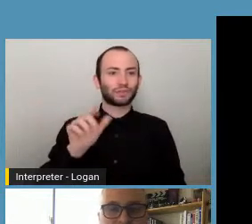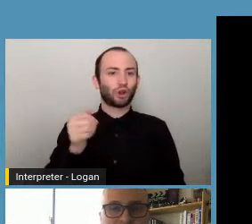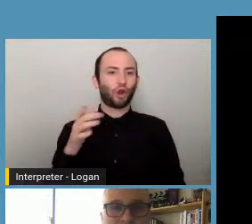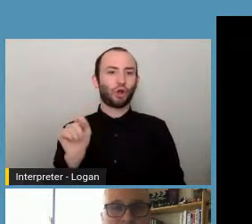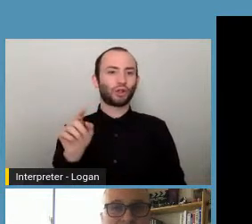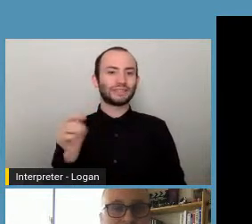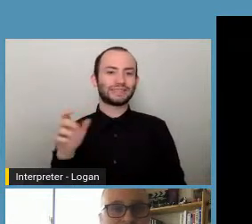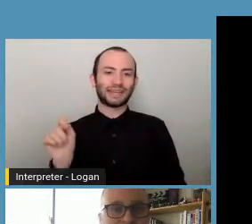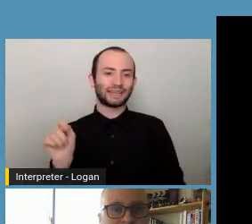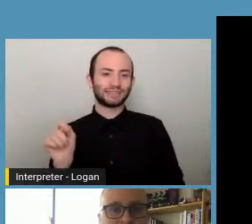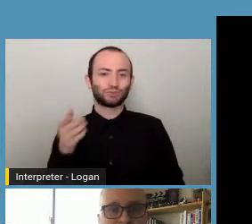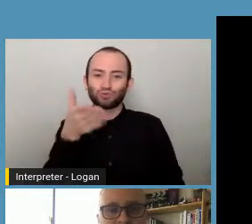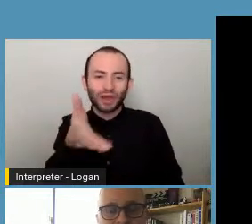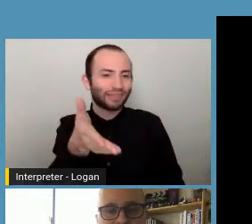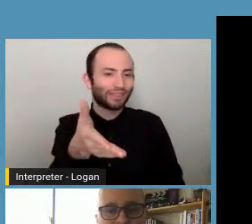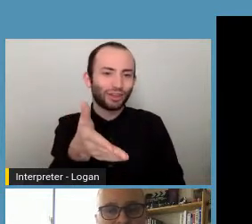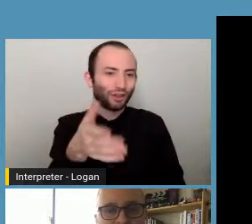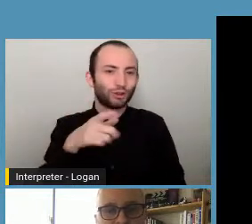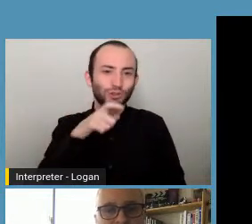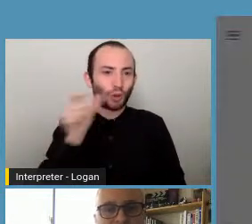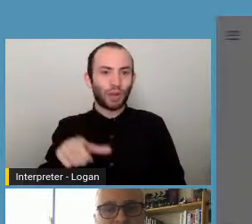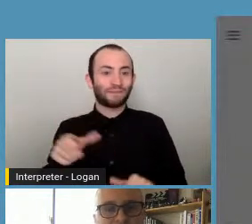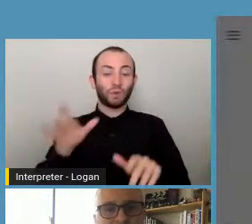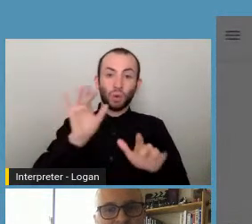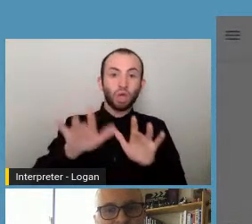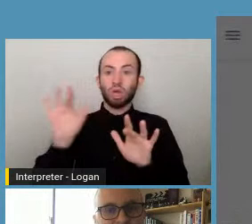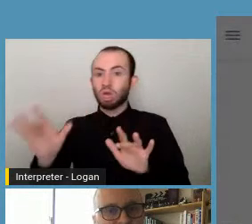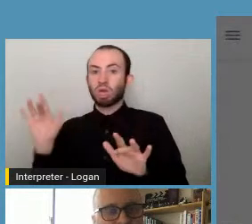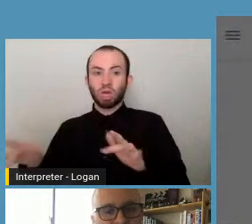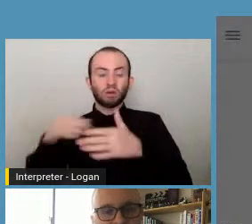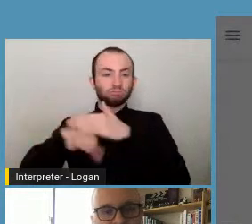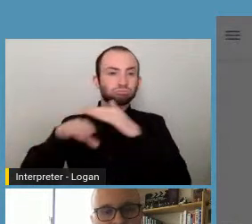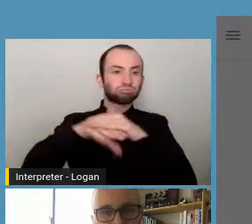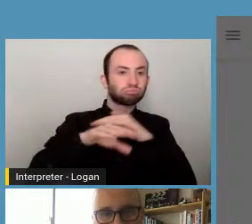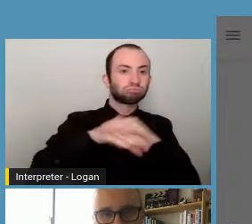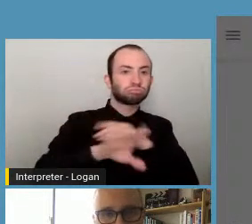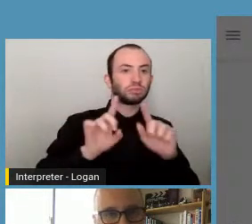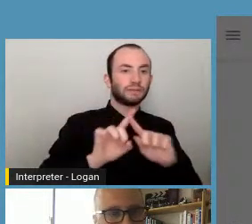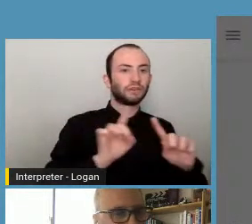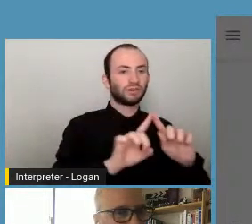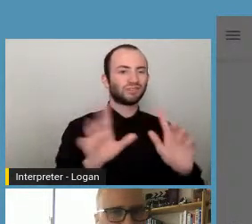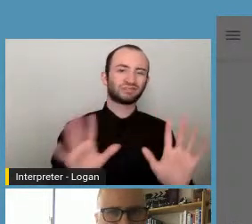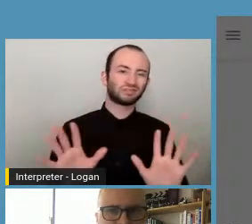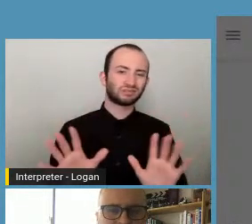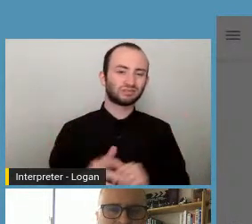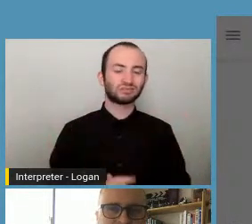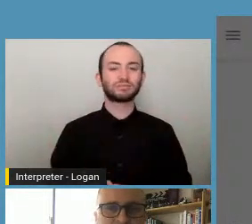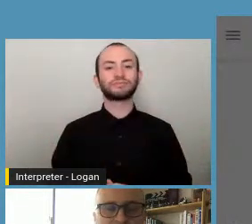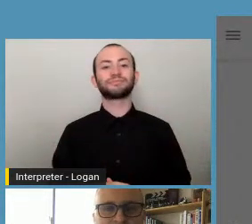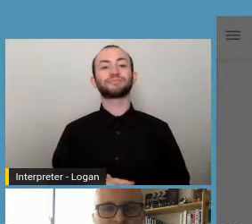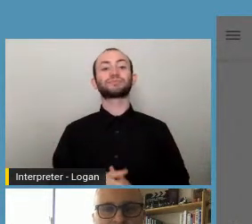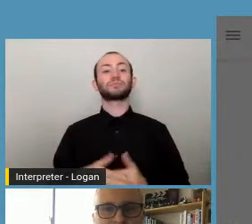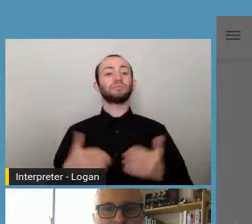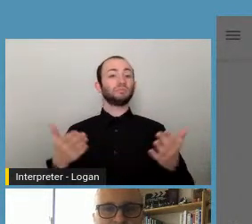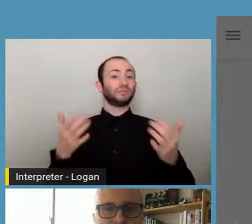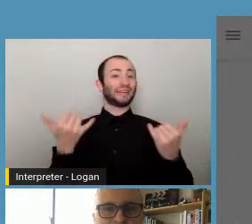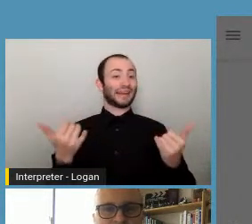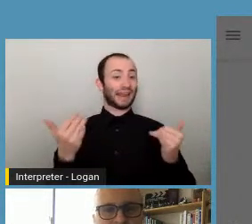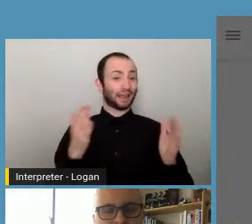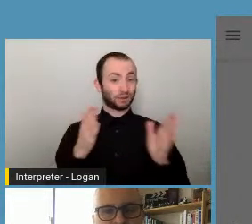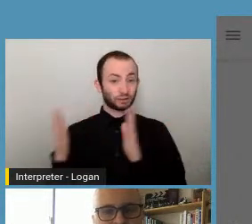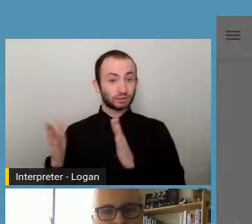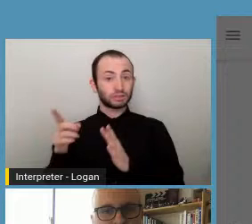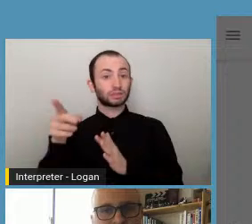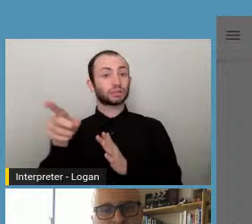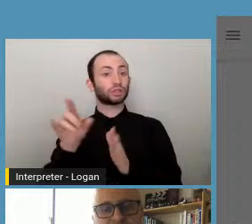No reason for it to be buried that far into the platform itself. And then, YouTube has a number of options, but